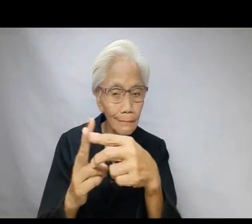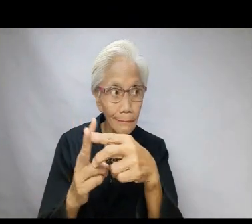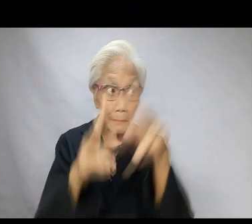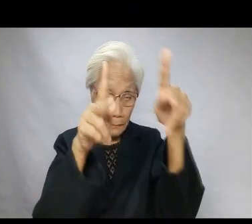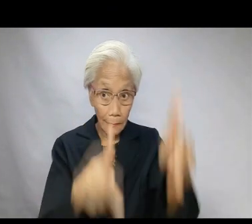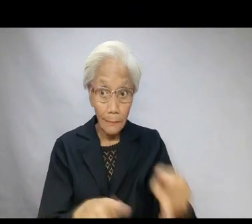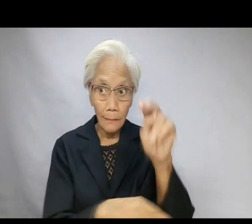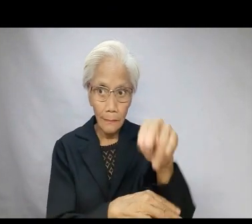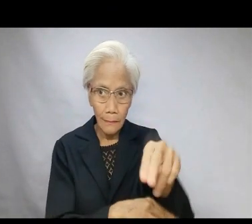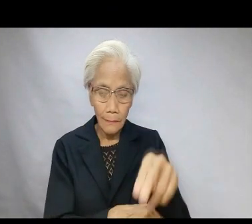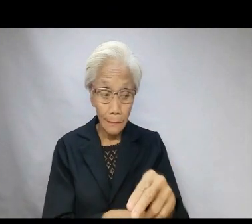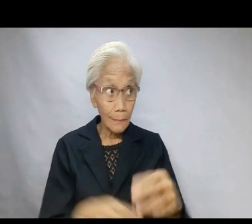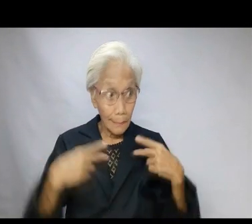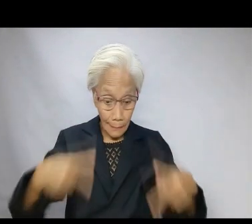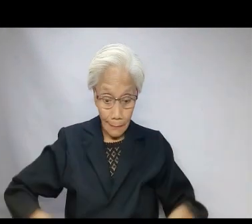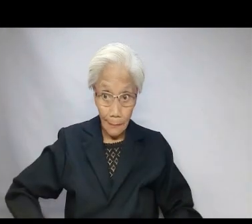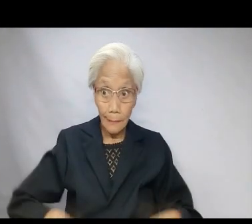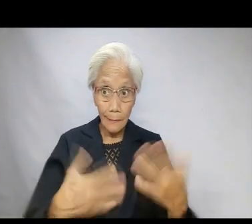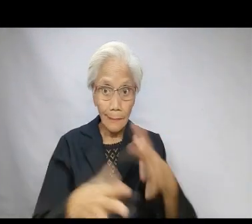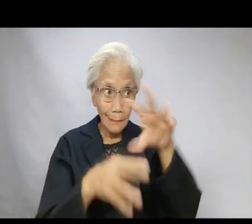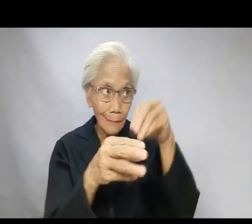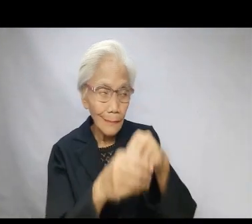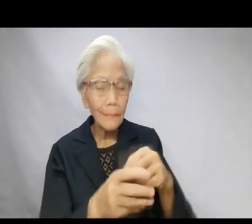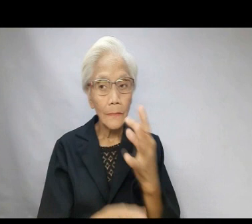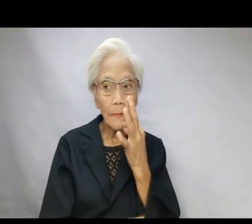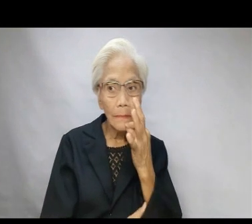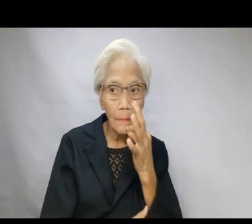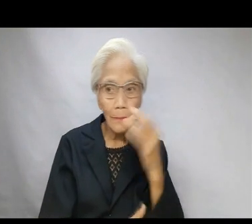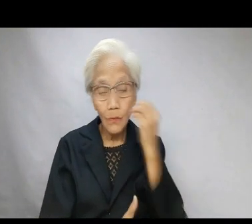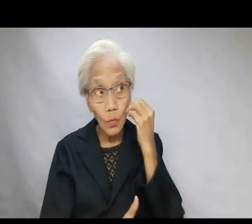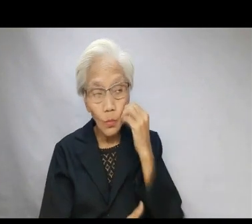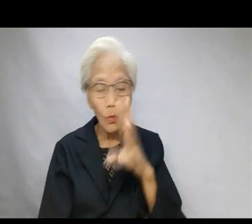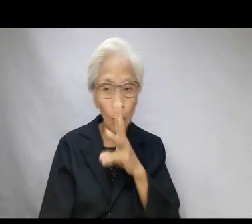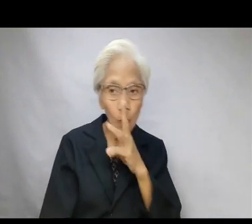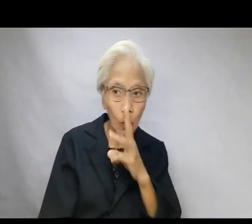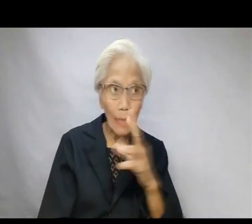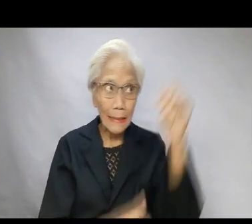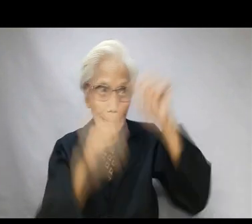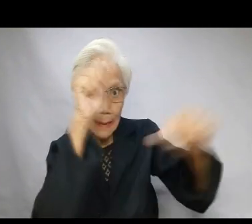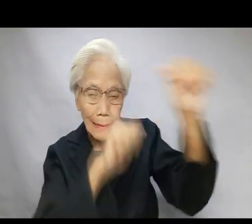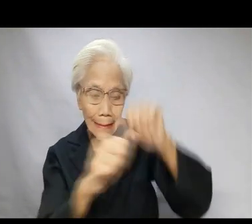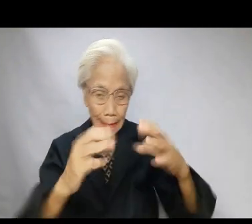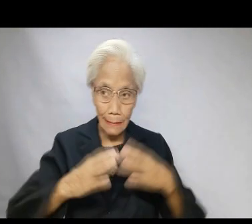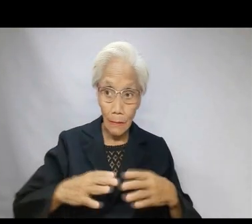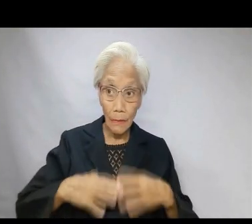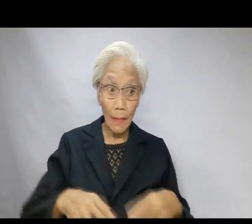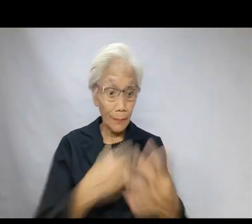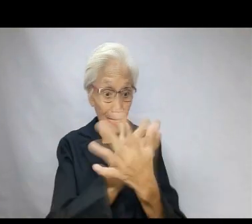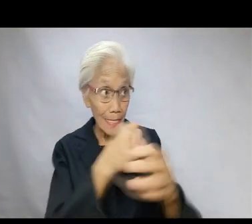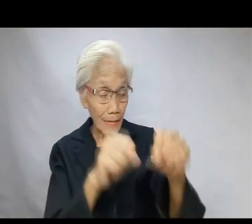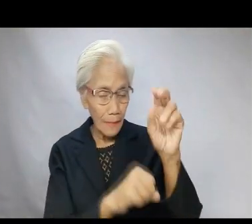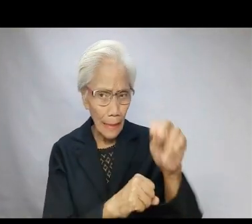needs. Physiological needs include foods, shelter, water, air, and clothing.